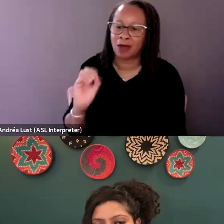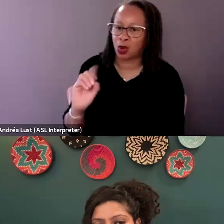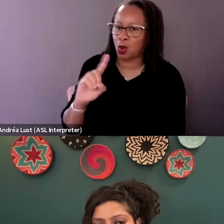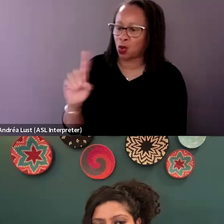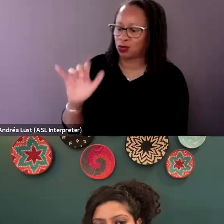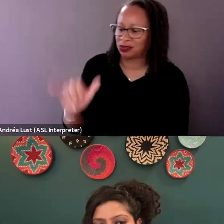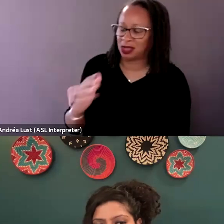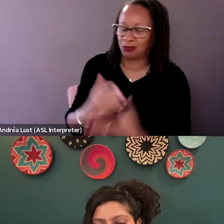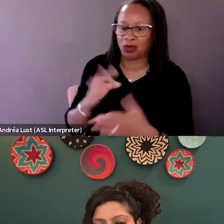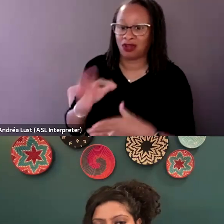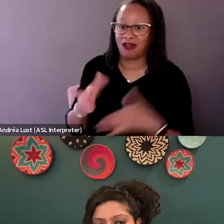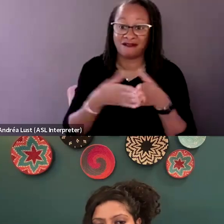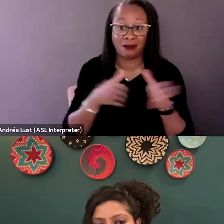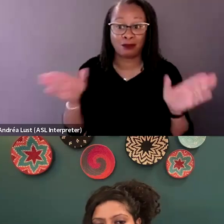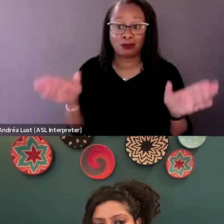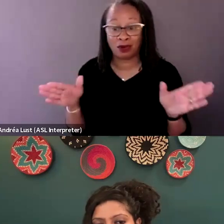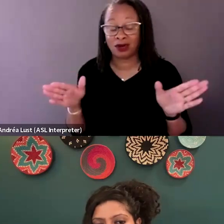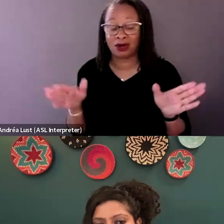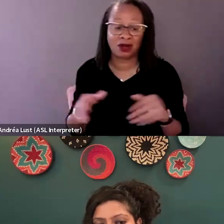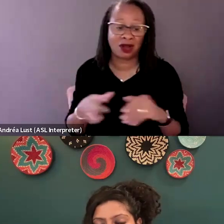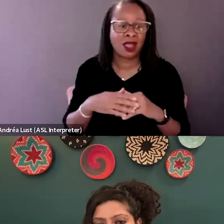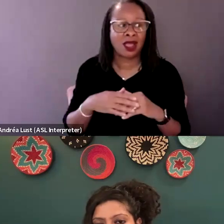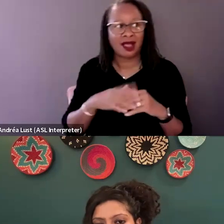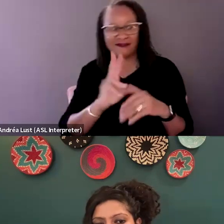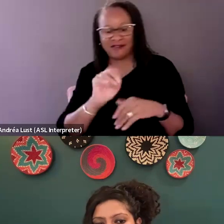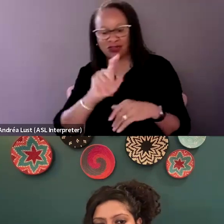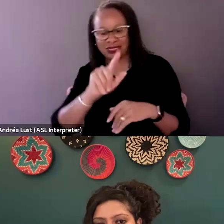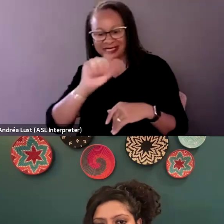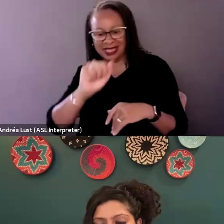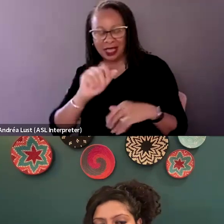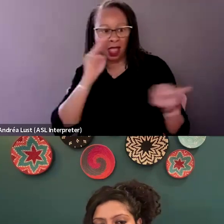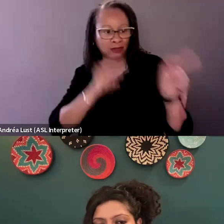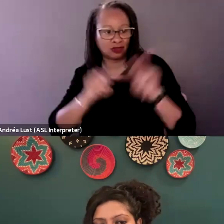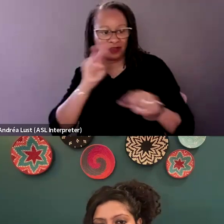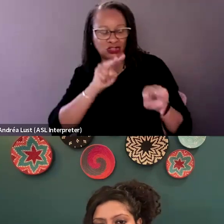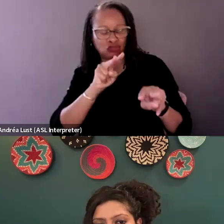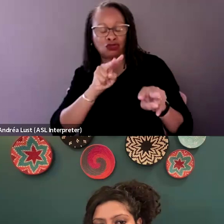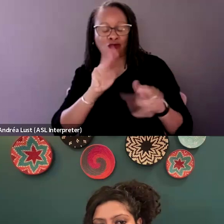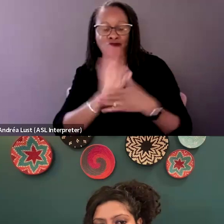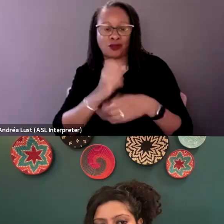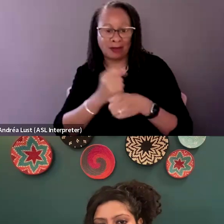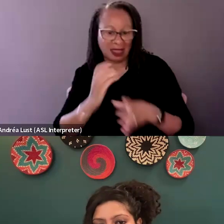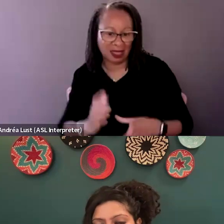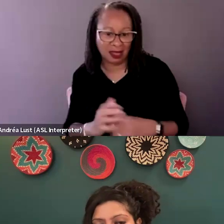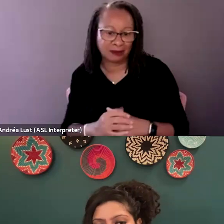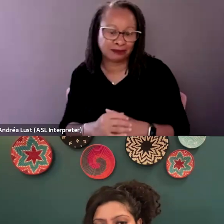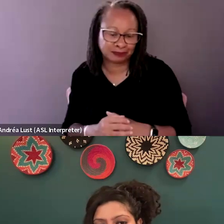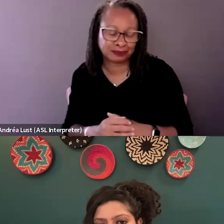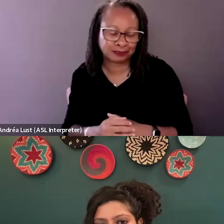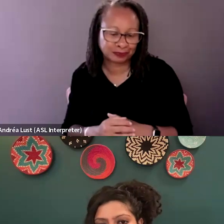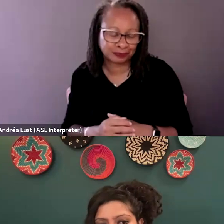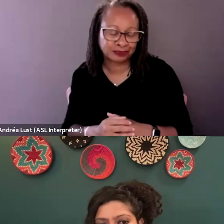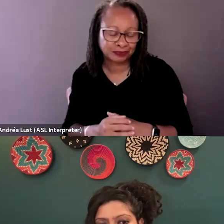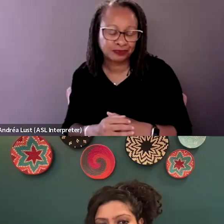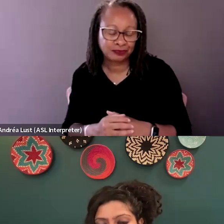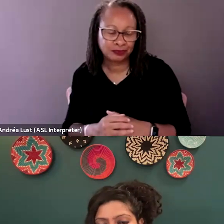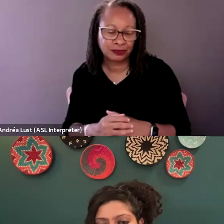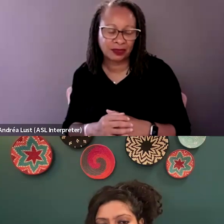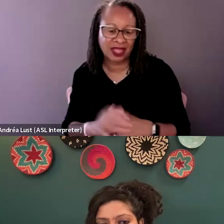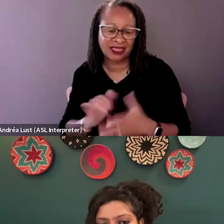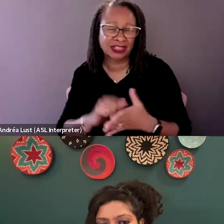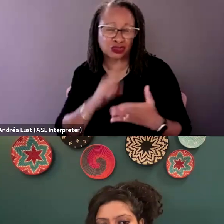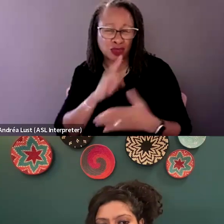put it grandiosely. But the thing is that in terms of producerial things, of course, um,